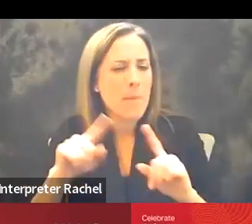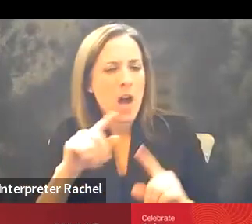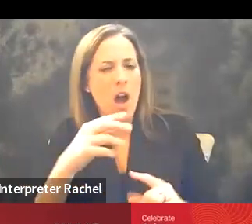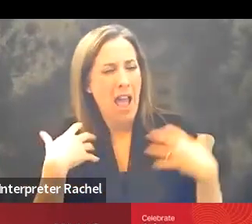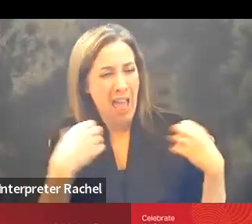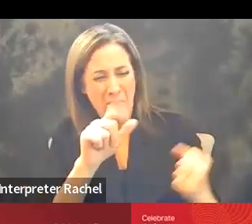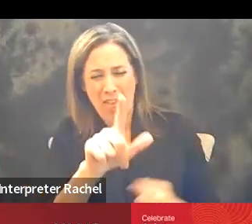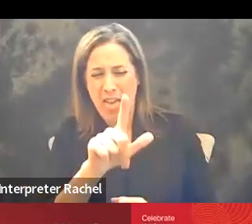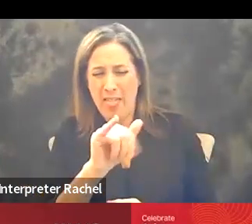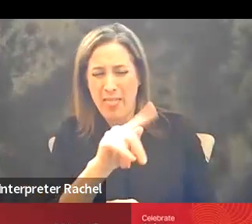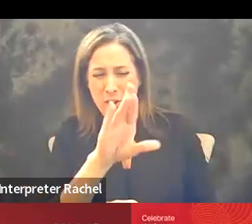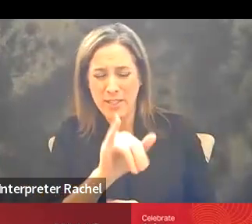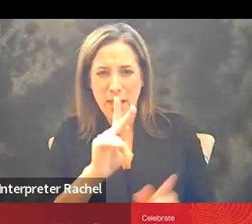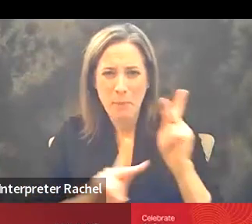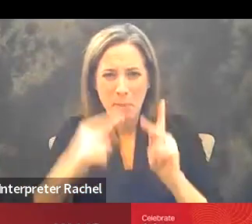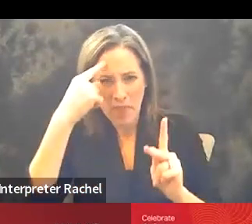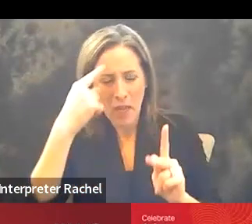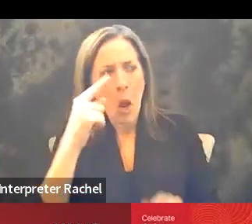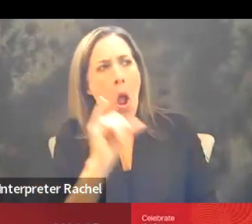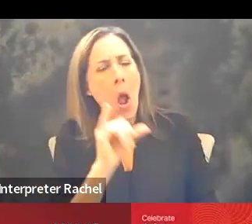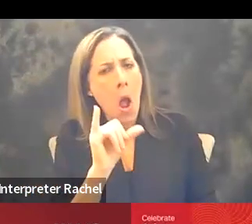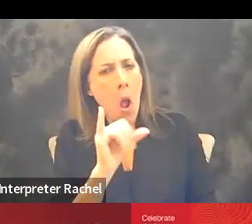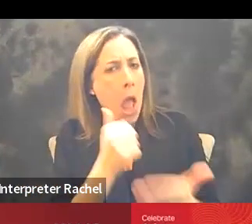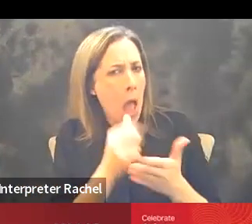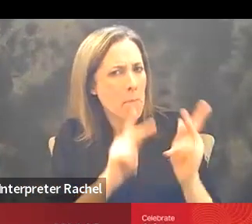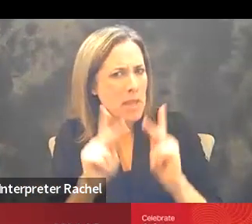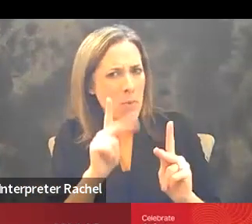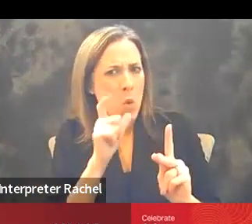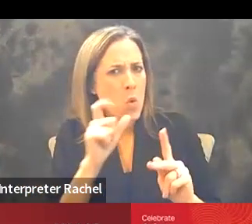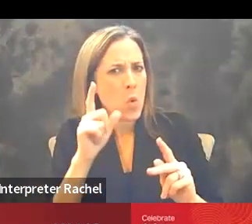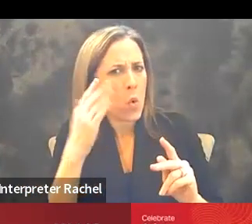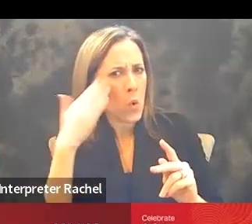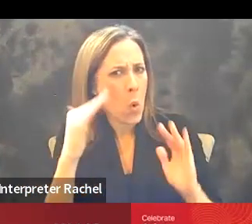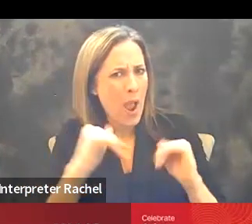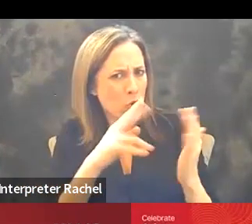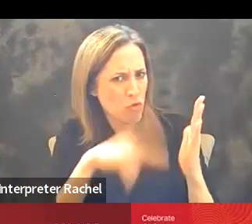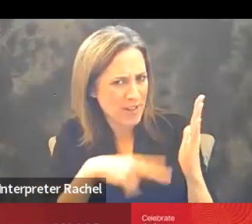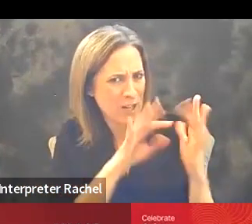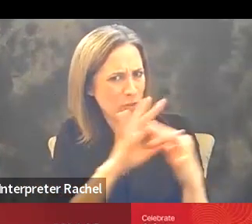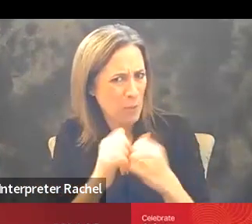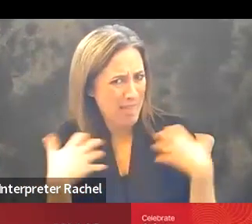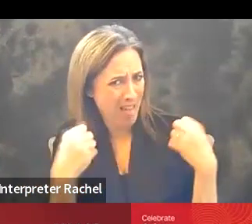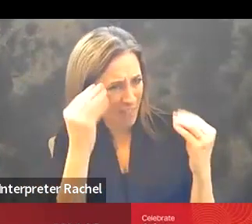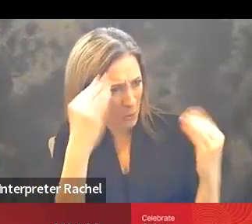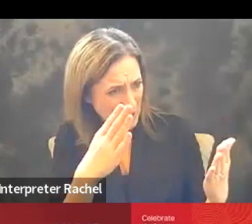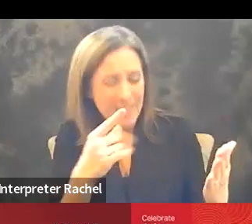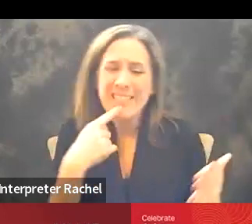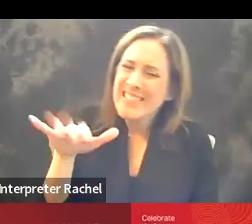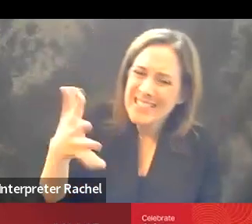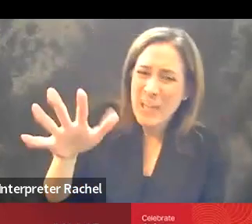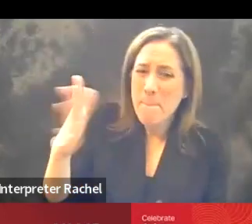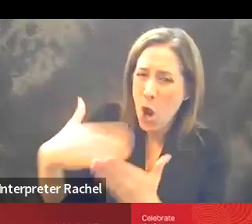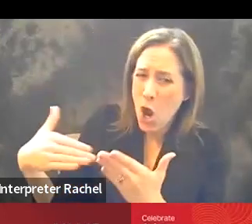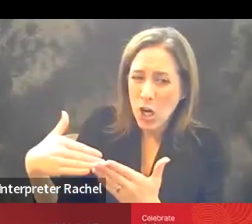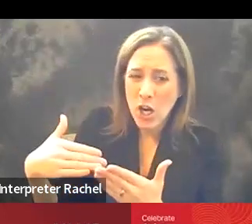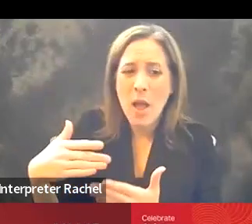must be talking about helping out people who can't read with health information. And I'll say, yes, but that's part of it. And then they'll say, no, what you mean